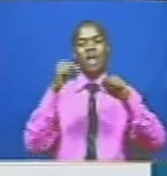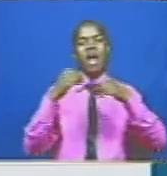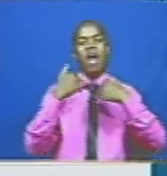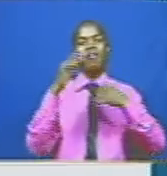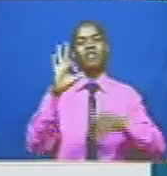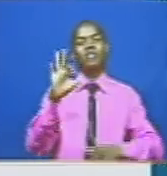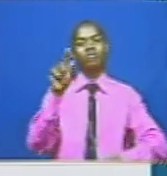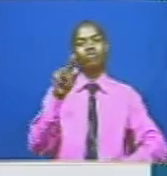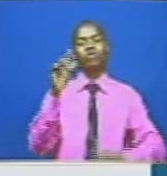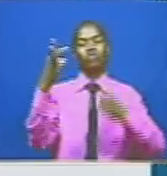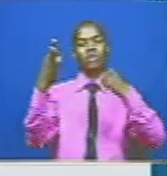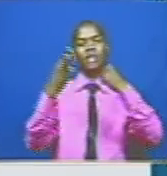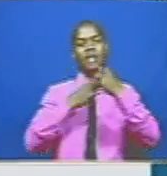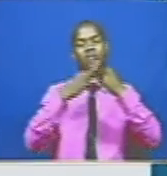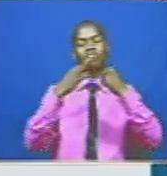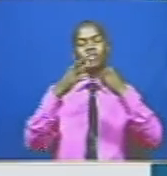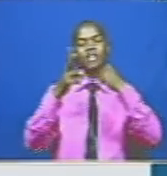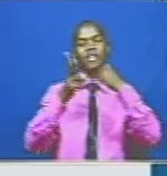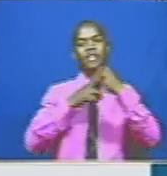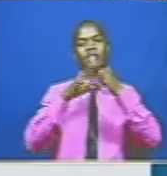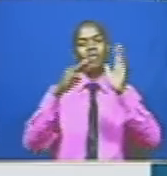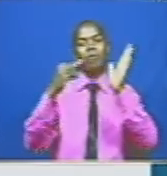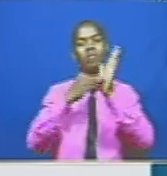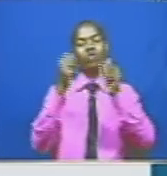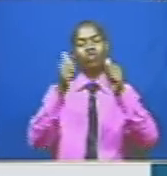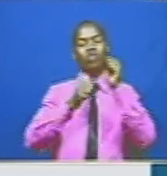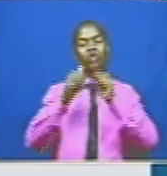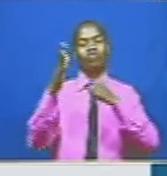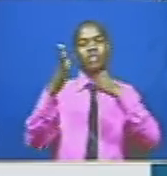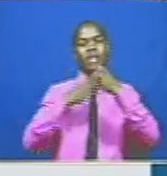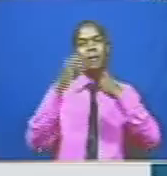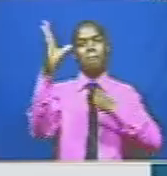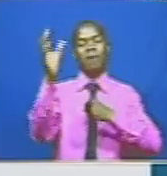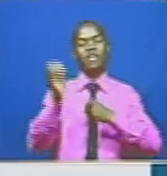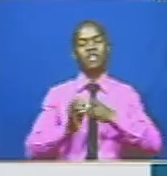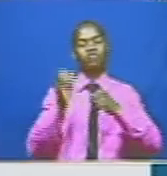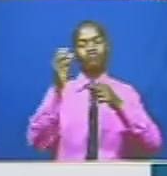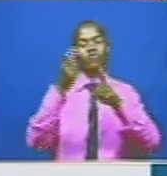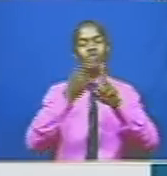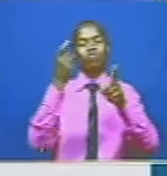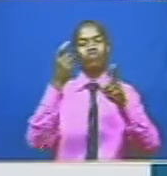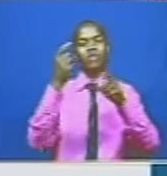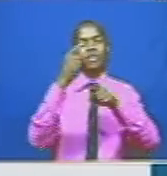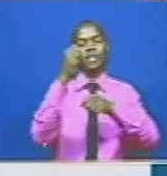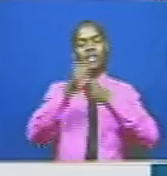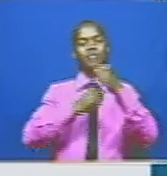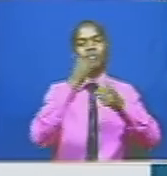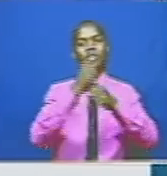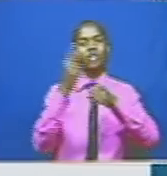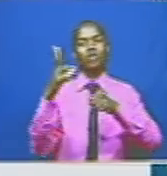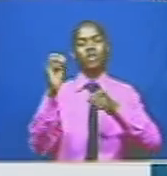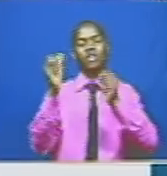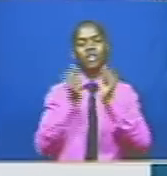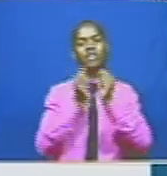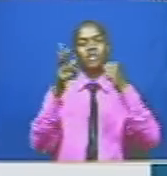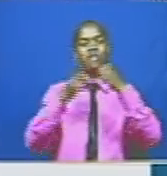3.97 million, which was a 9% growth from 2017, which was at 3.65 million. Now, on set, I am